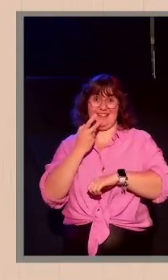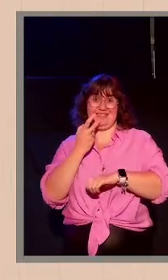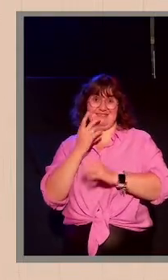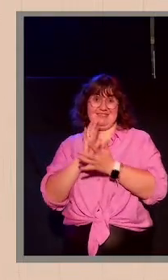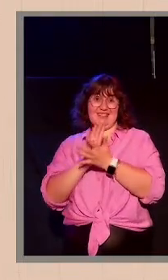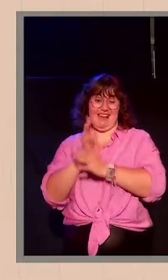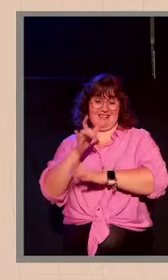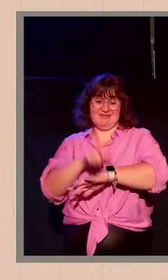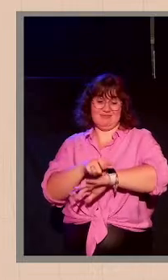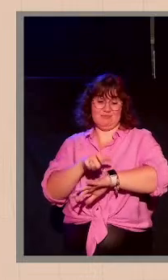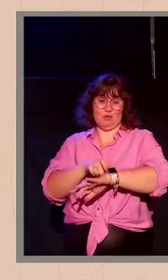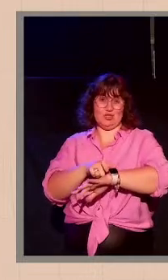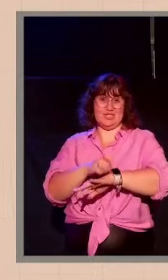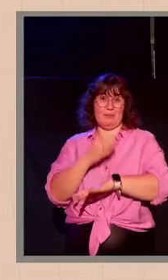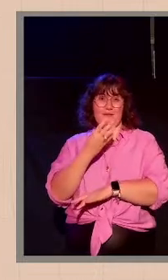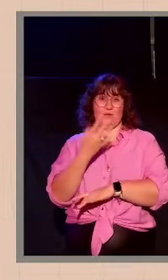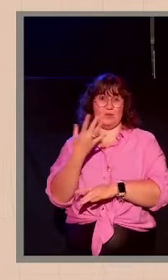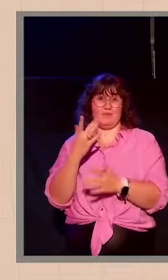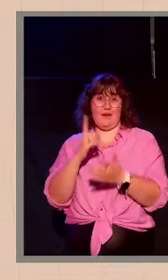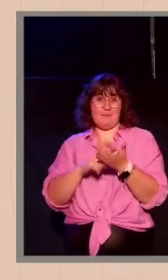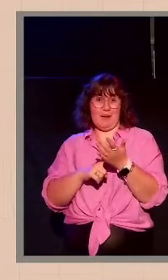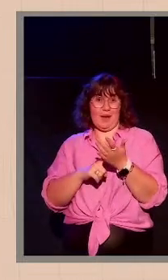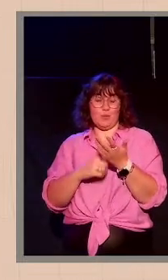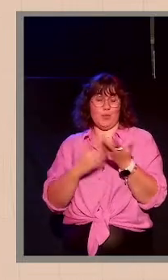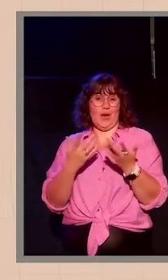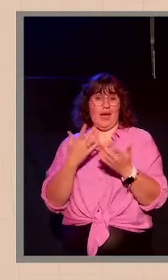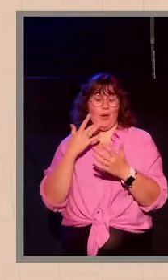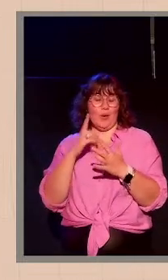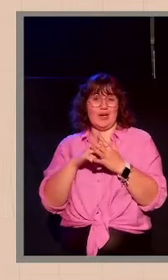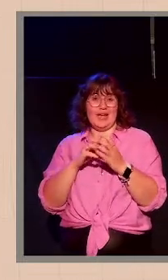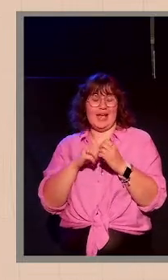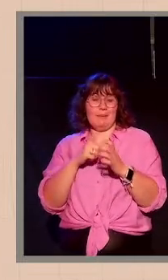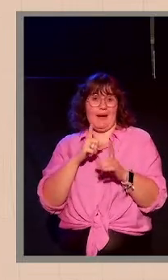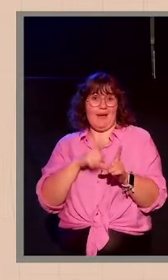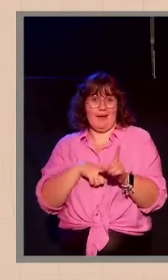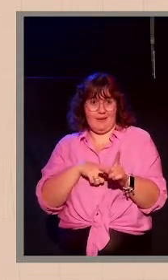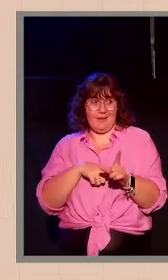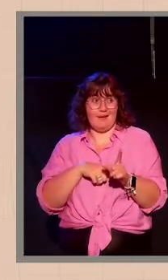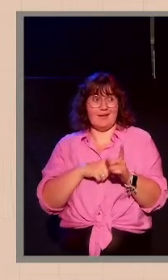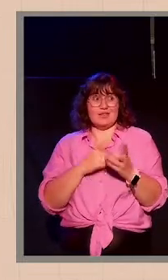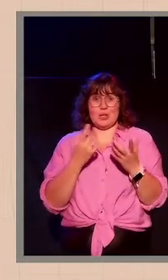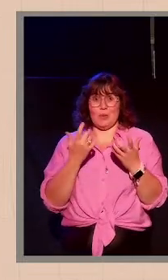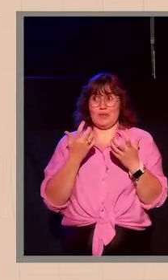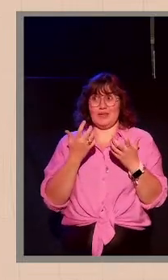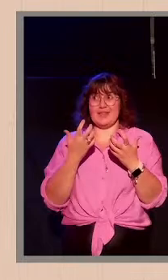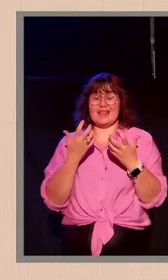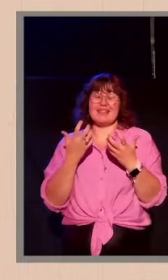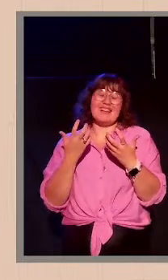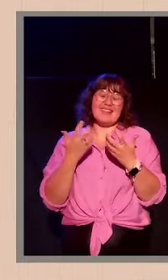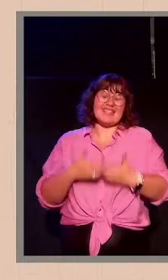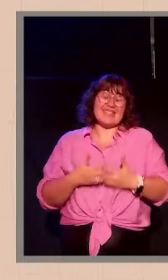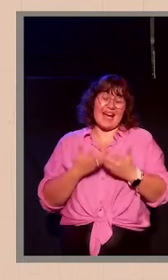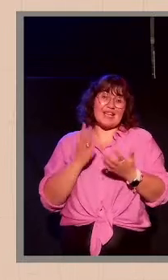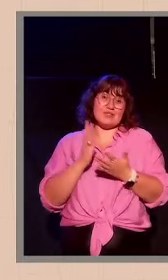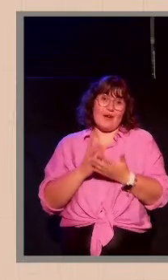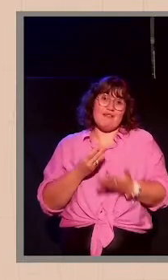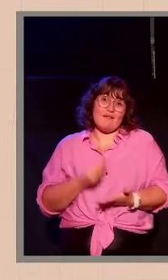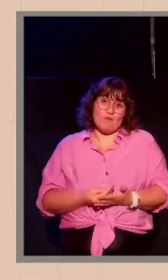are about 45 quid on eBay. So the tech is also very affordable.